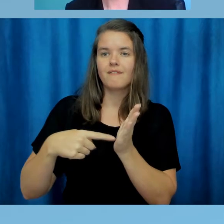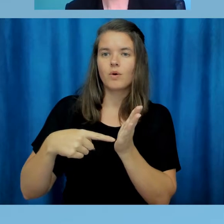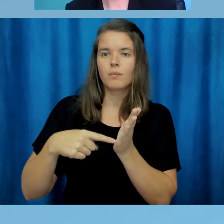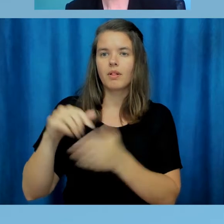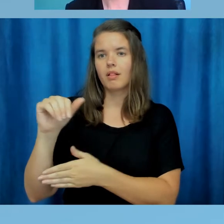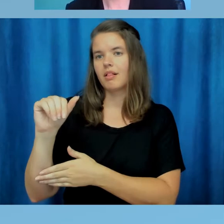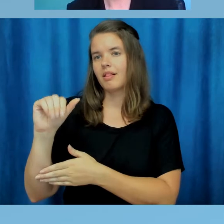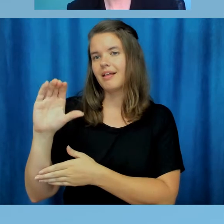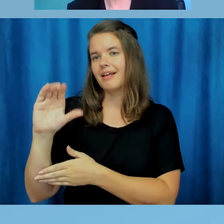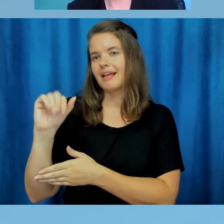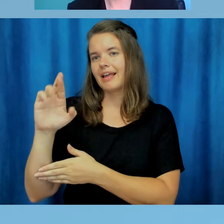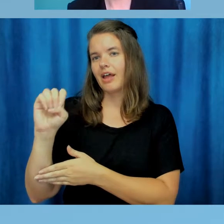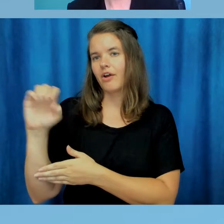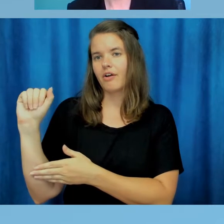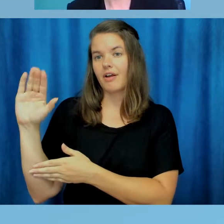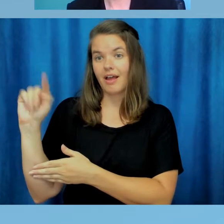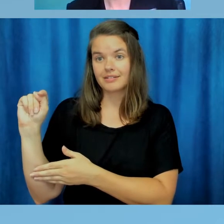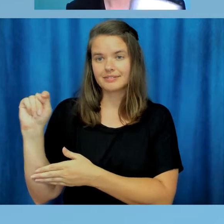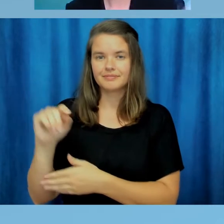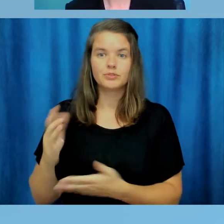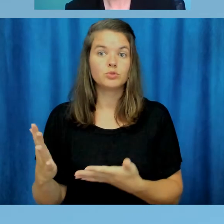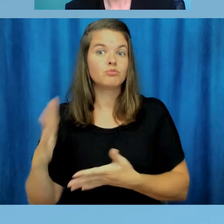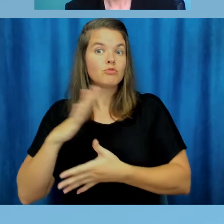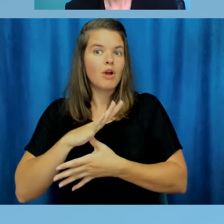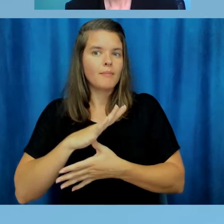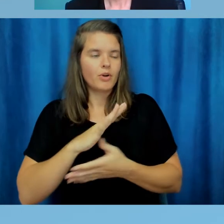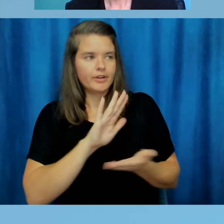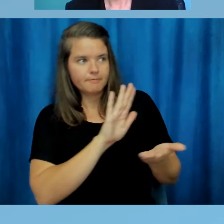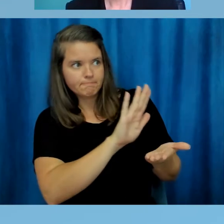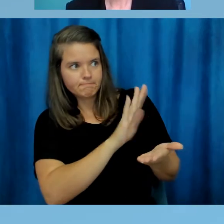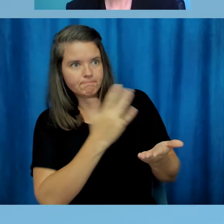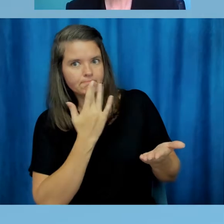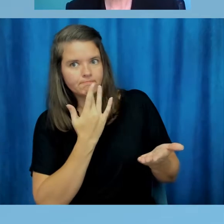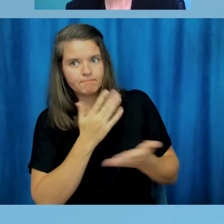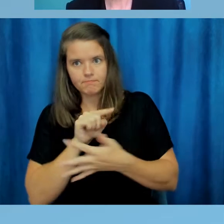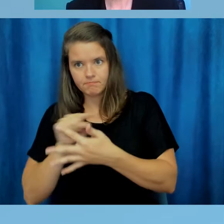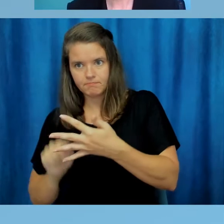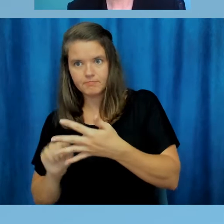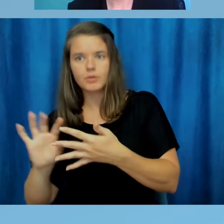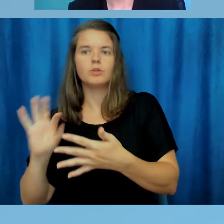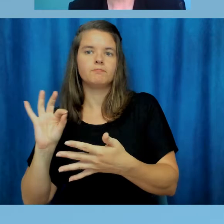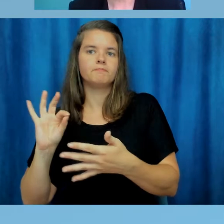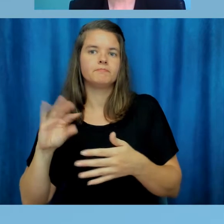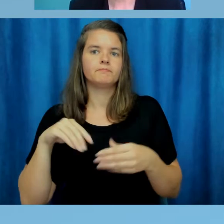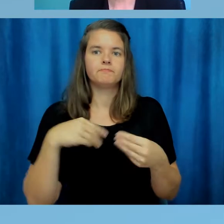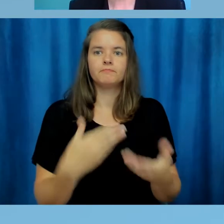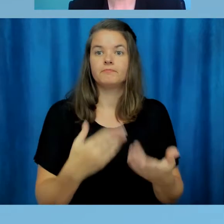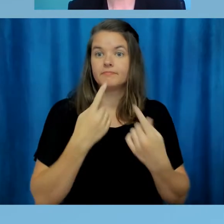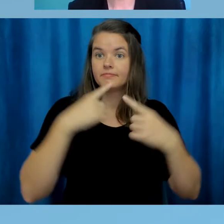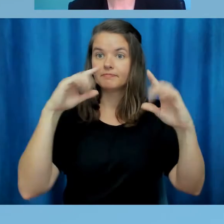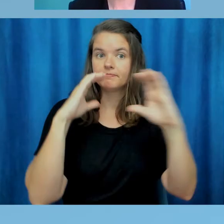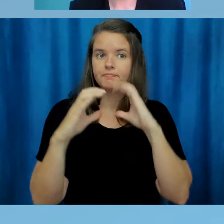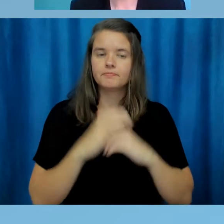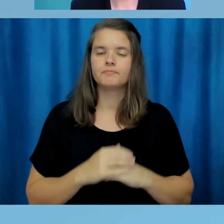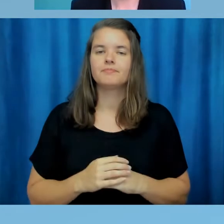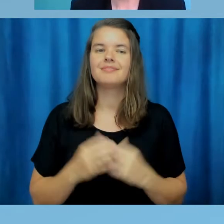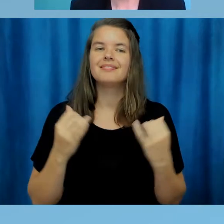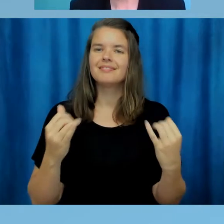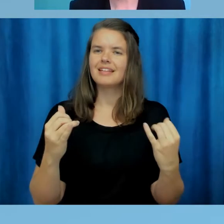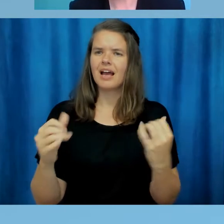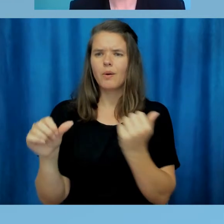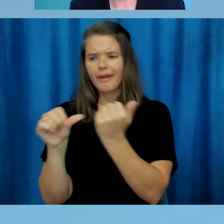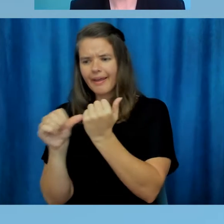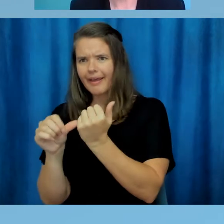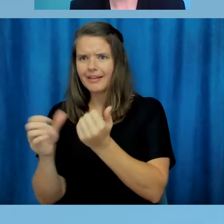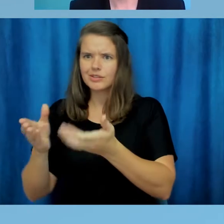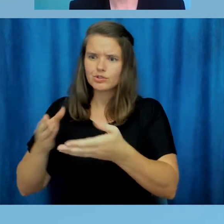the primary consideration requirement. So let's pick apart these aids and services and what's